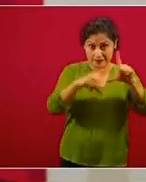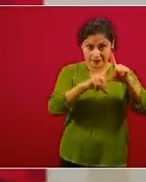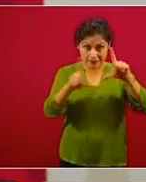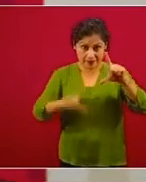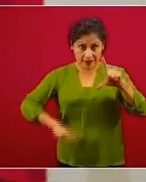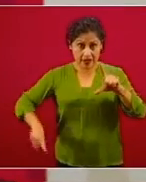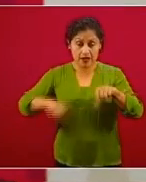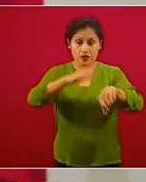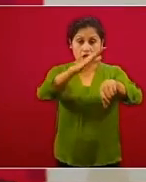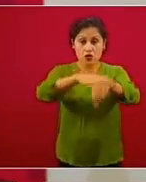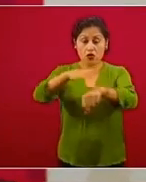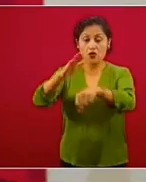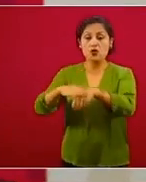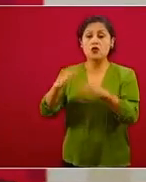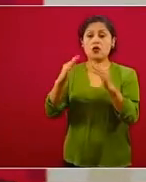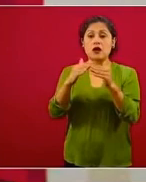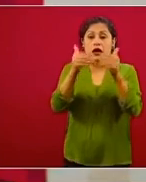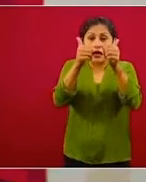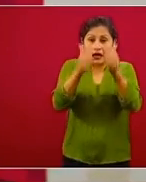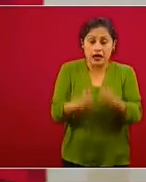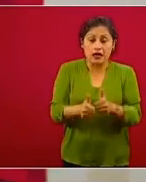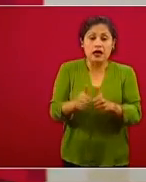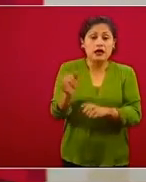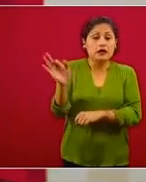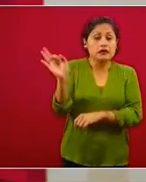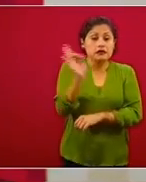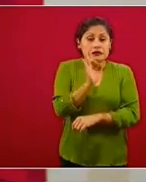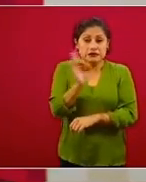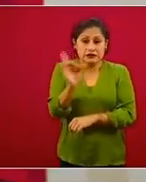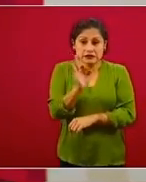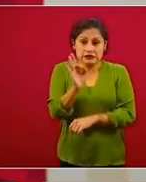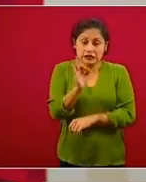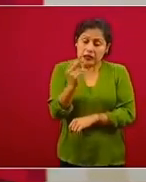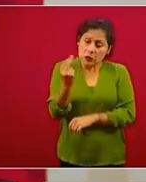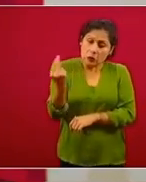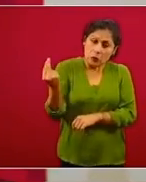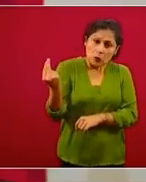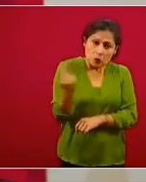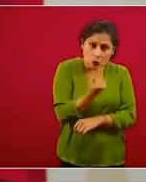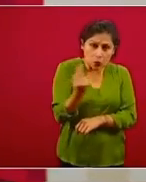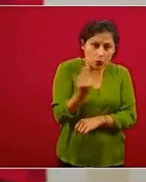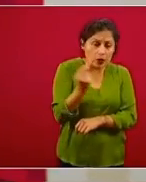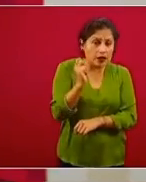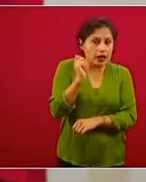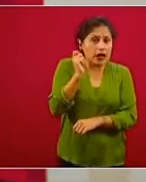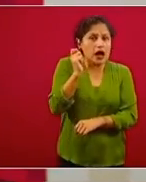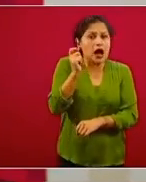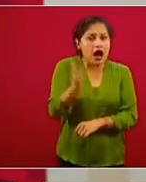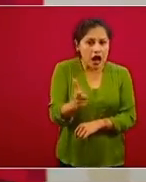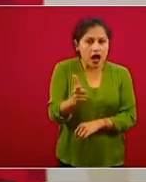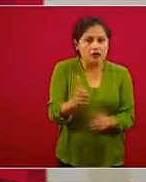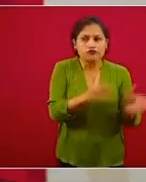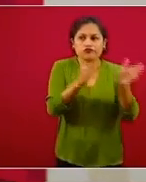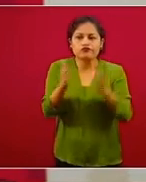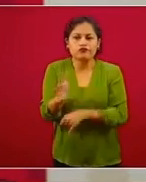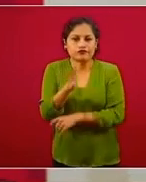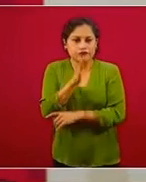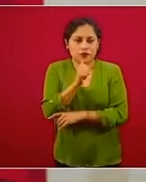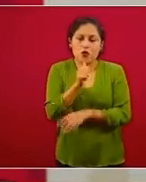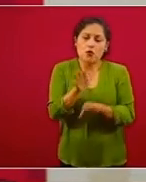at home. This is a short but powerful recommendation that we should all abide by. Only in the case that you have